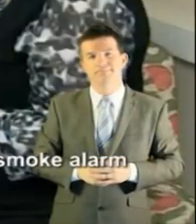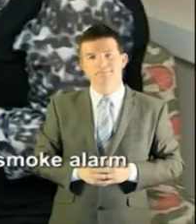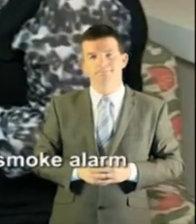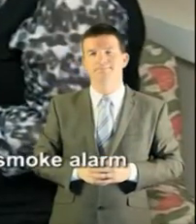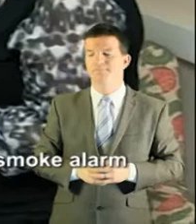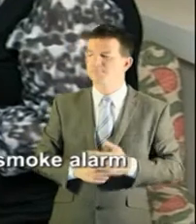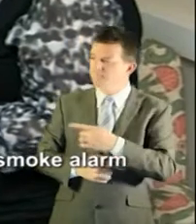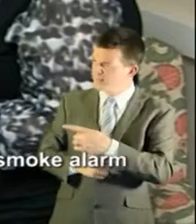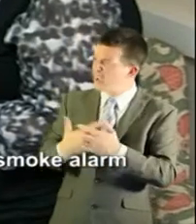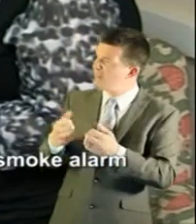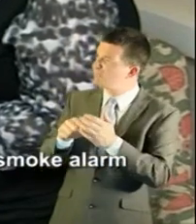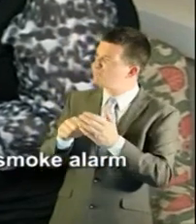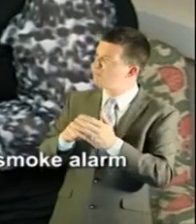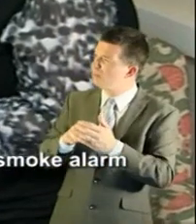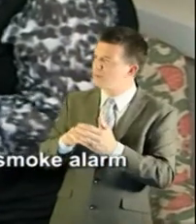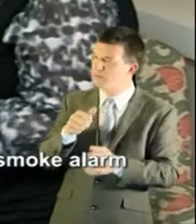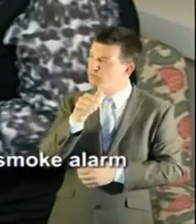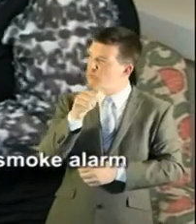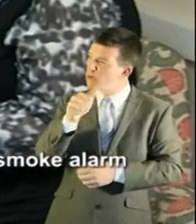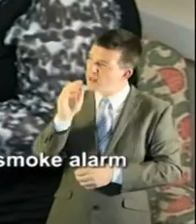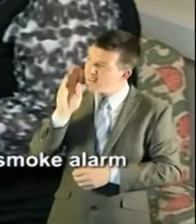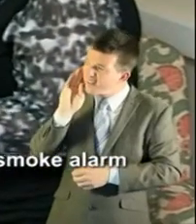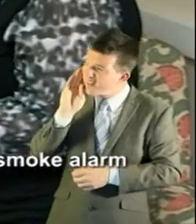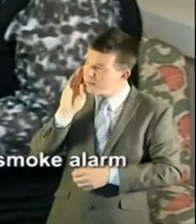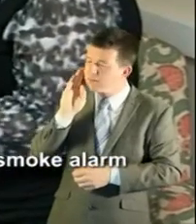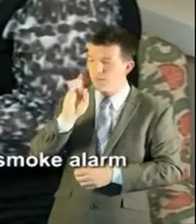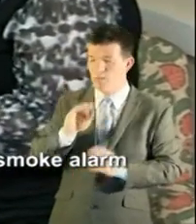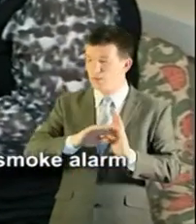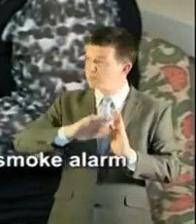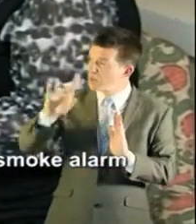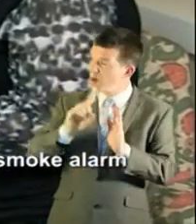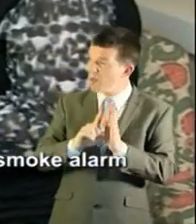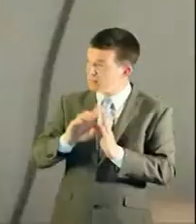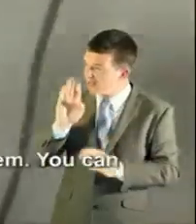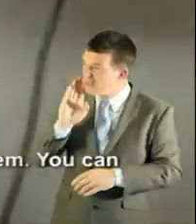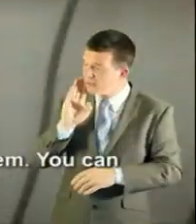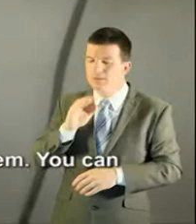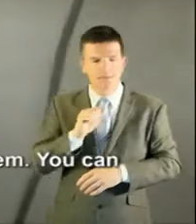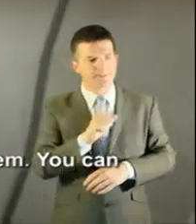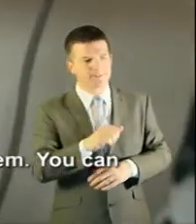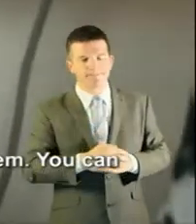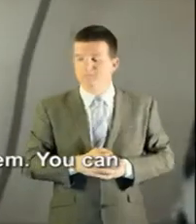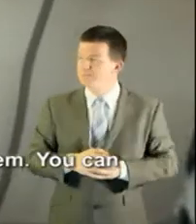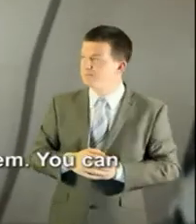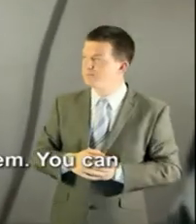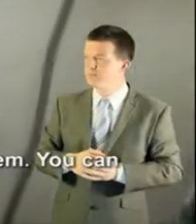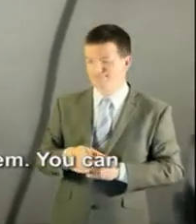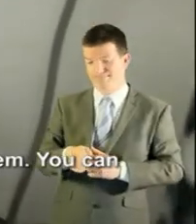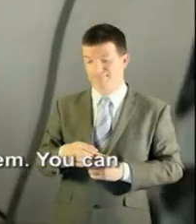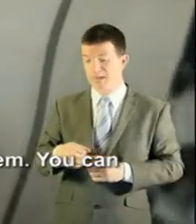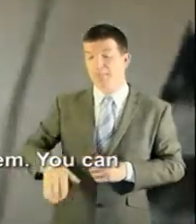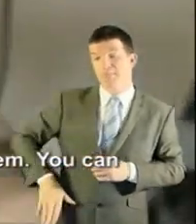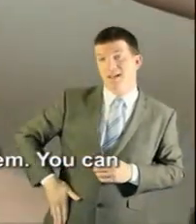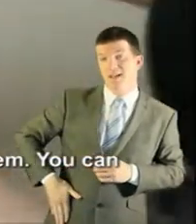So you're having trouble hearing the doorbell and hearing the smoke alarm and different things around the house? Yes, I am. Yeah. There is this gadget here which is called